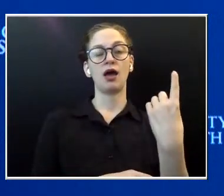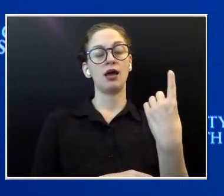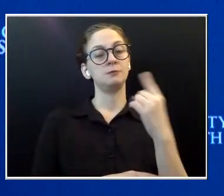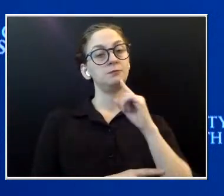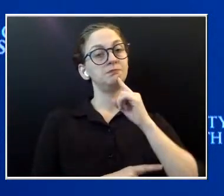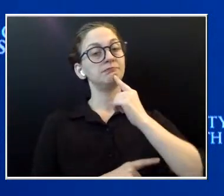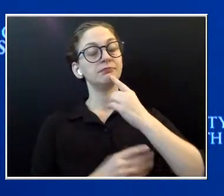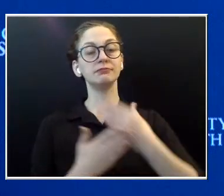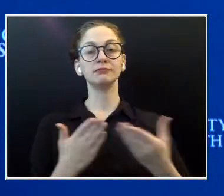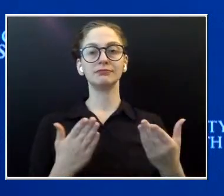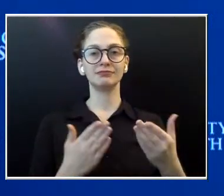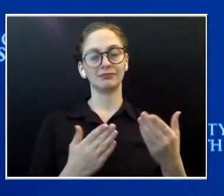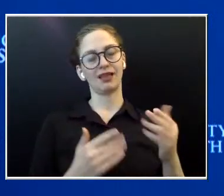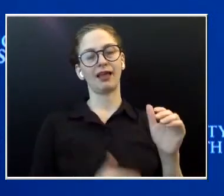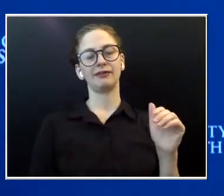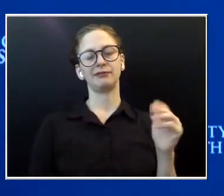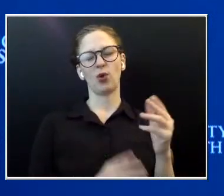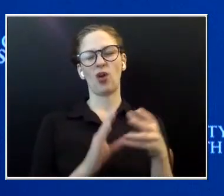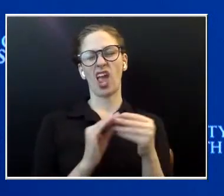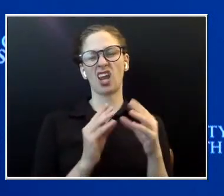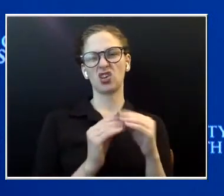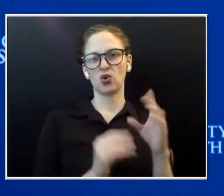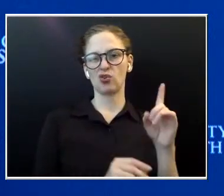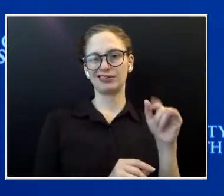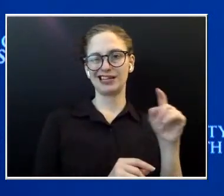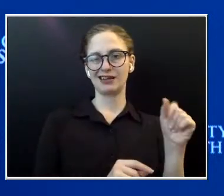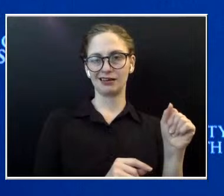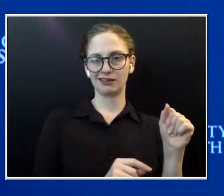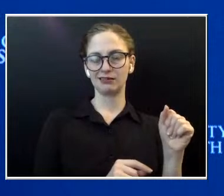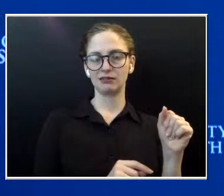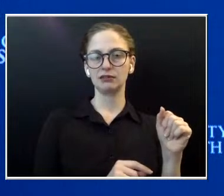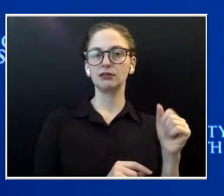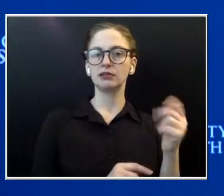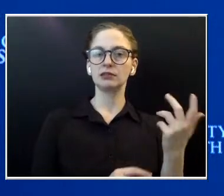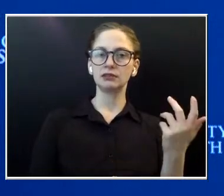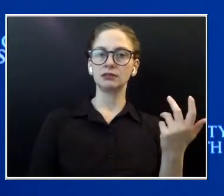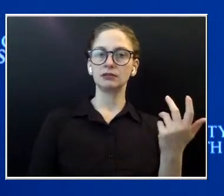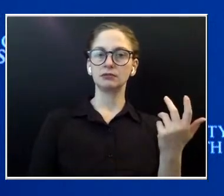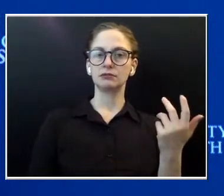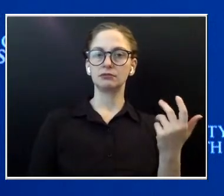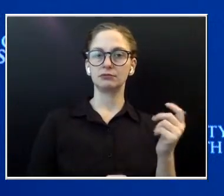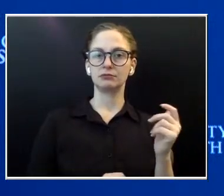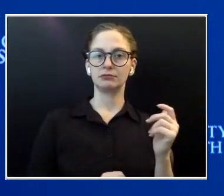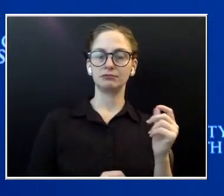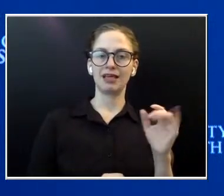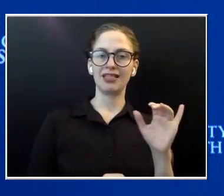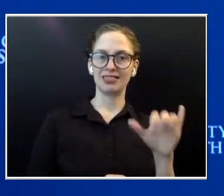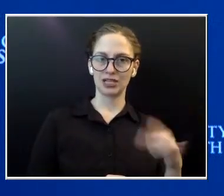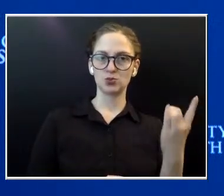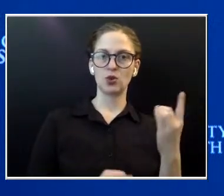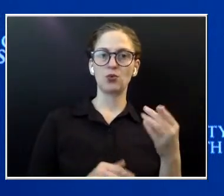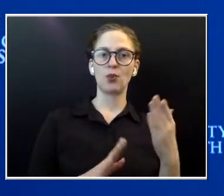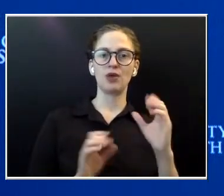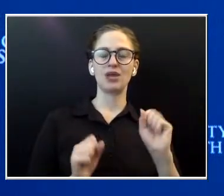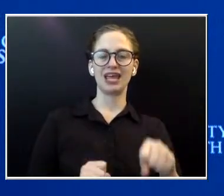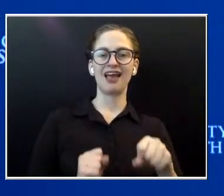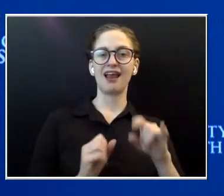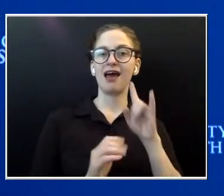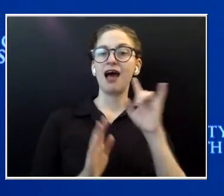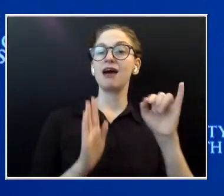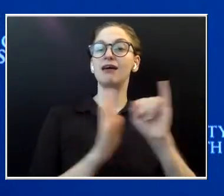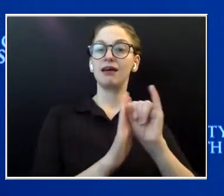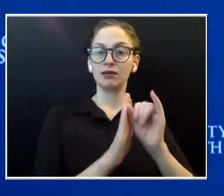data, to identify increased circulation in the community, because we know most everybody